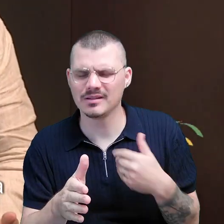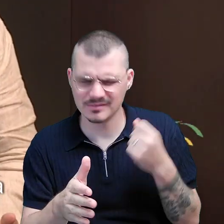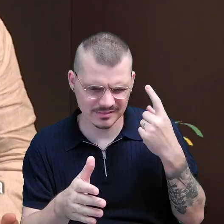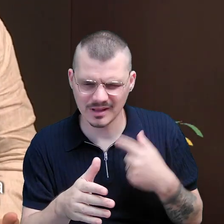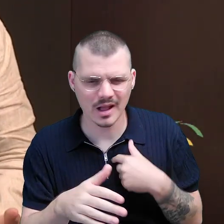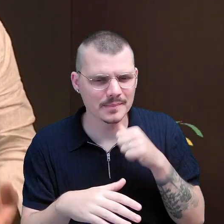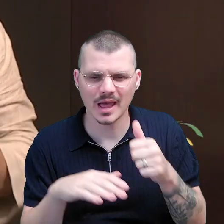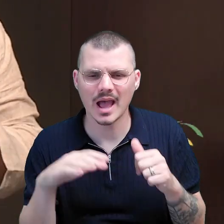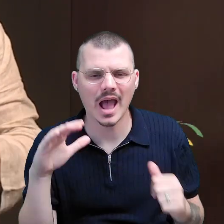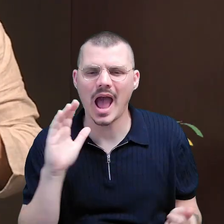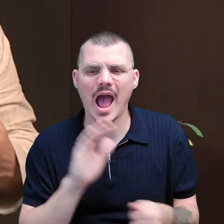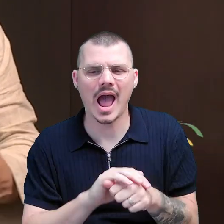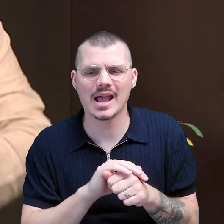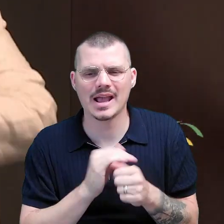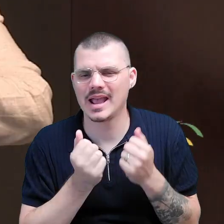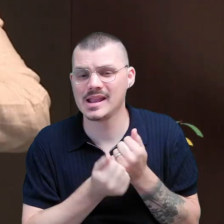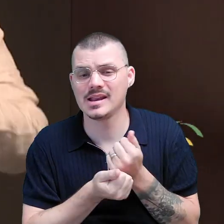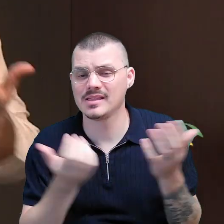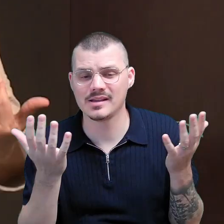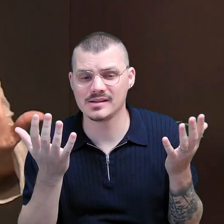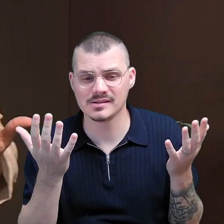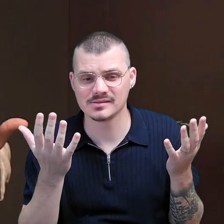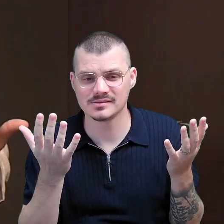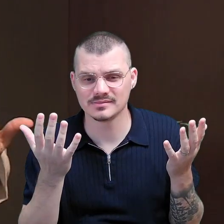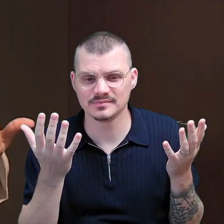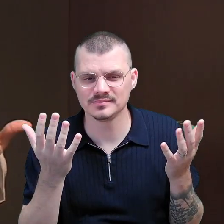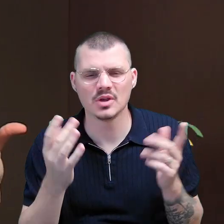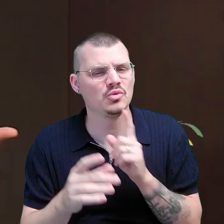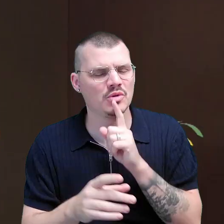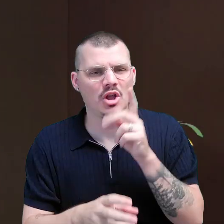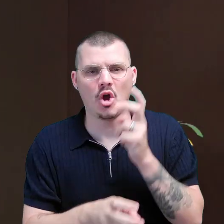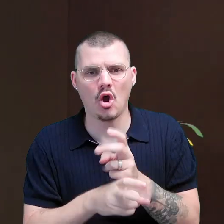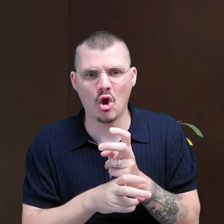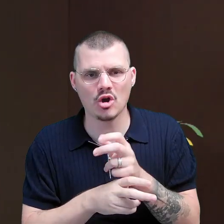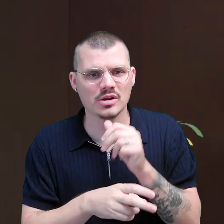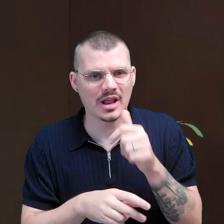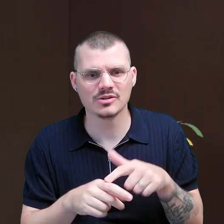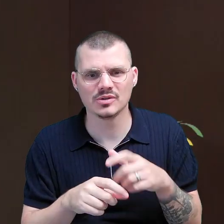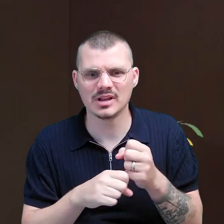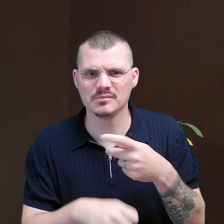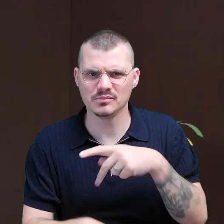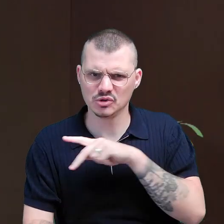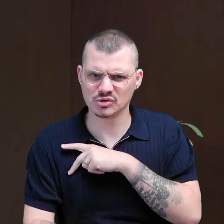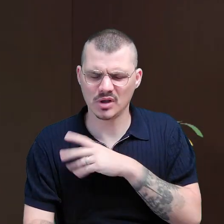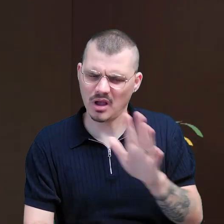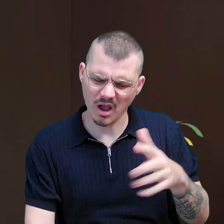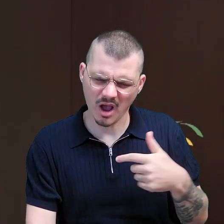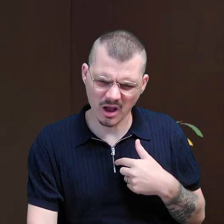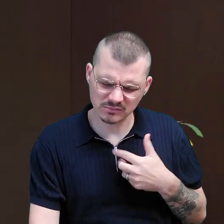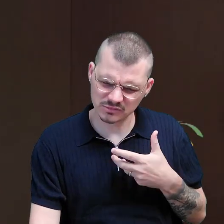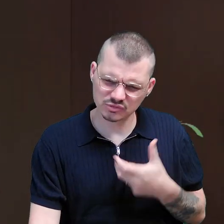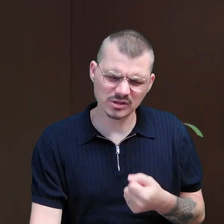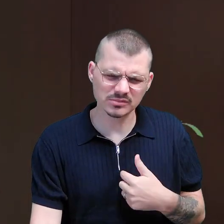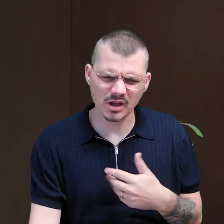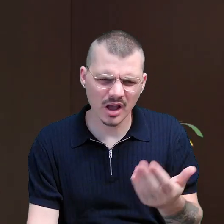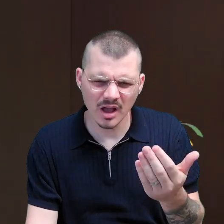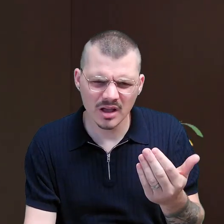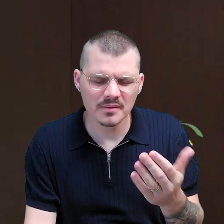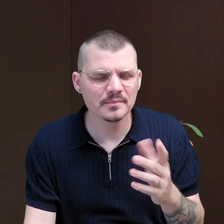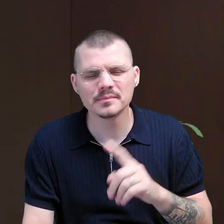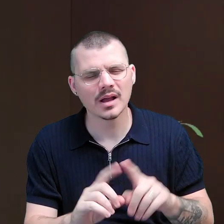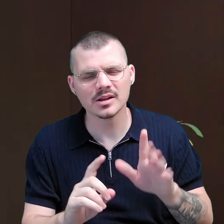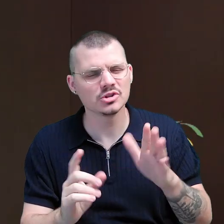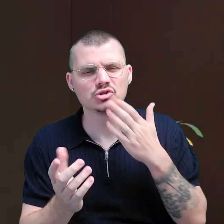the idea that I am not hiding anything. Really hard not to take it personally. I'm a trustworthy person, come